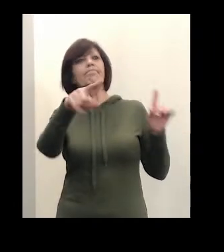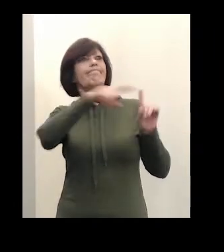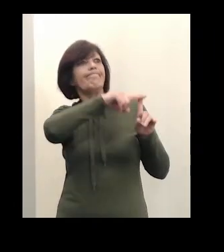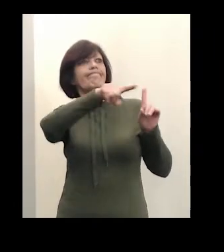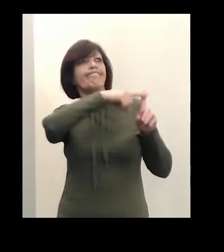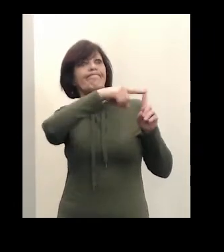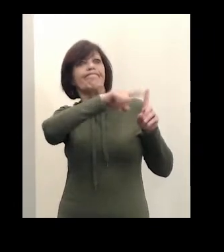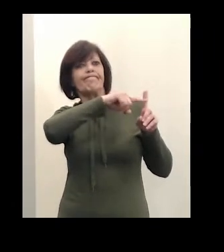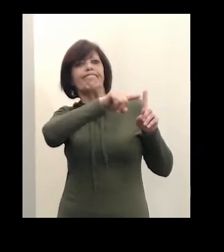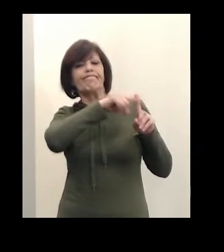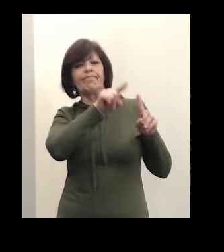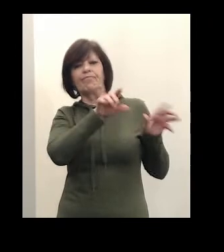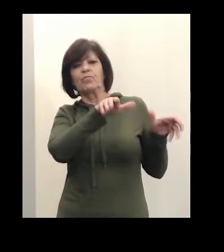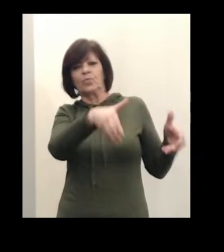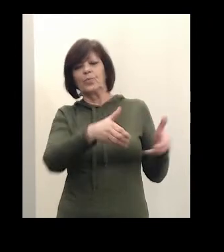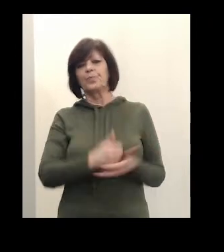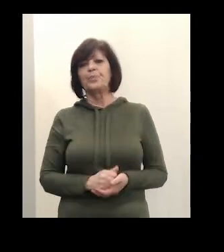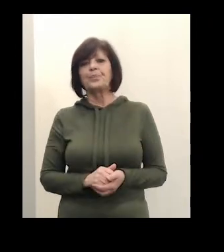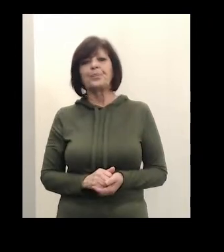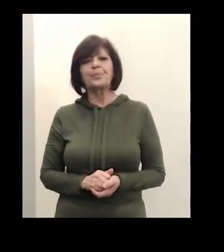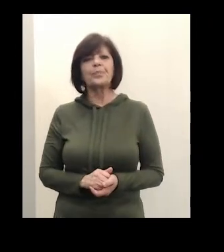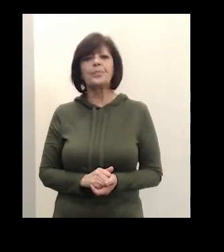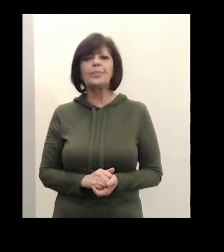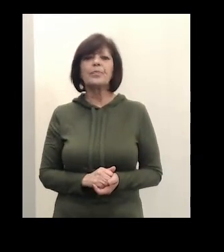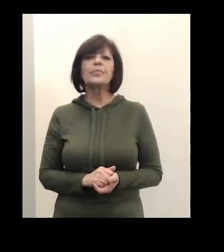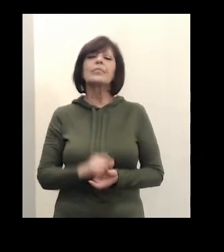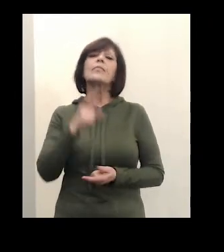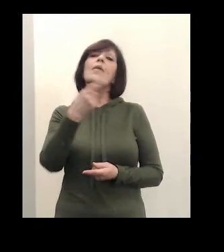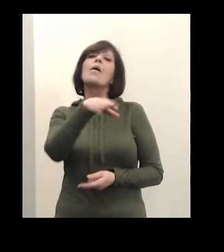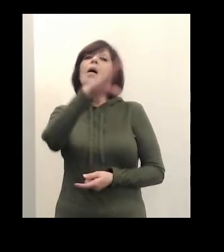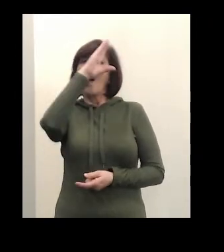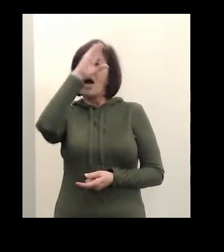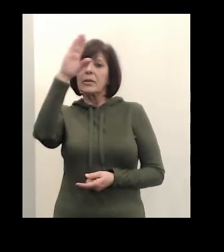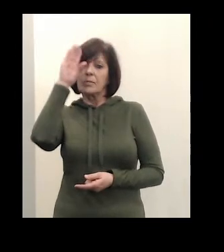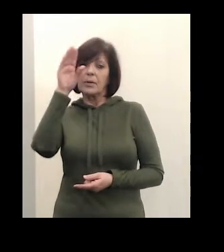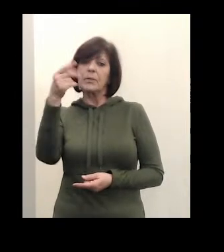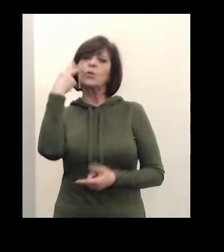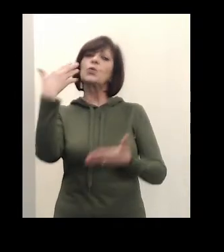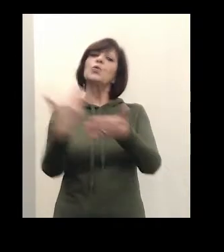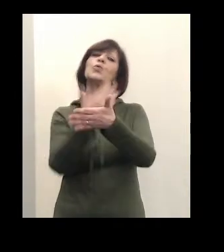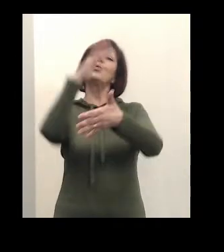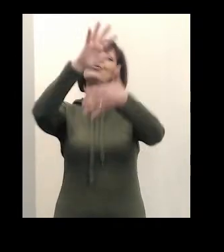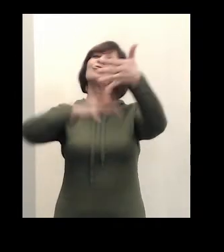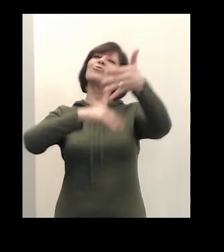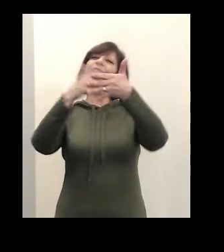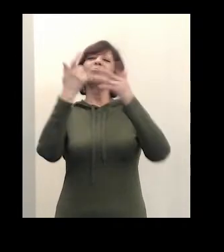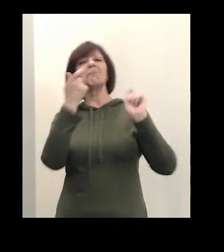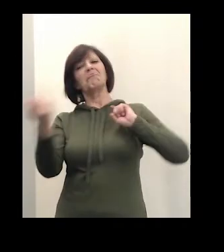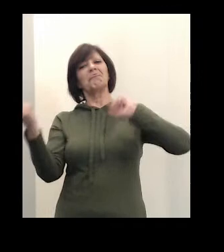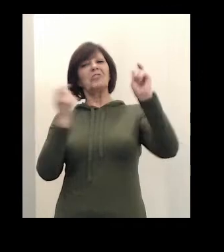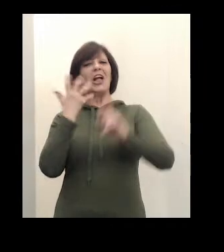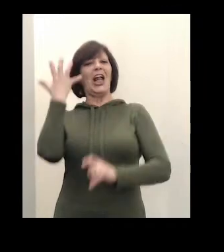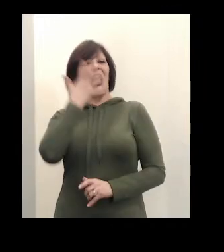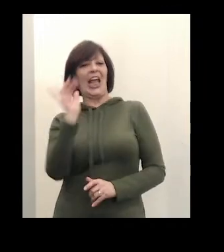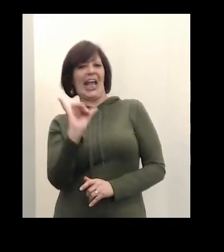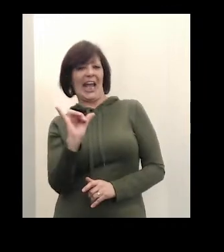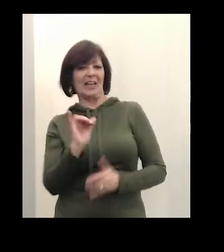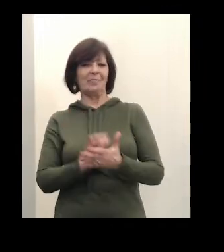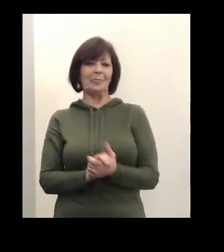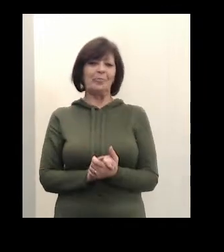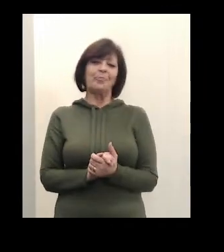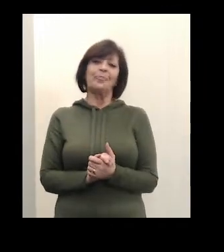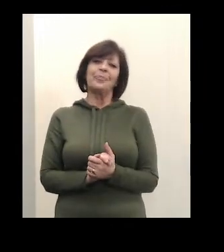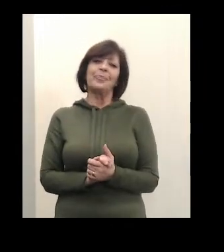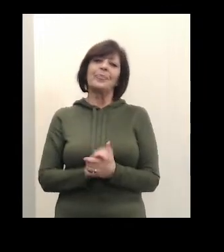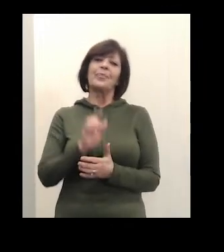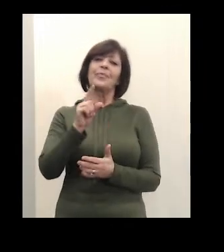rates on a weekly basis. Hospitalization. You see a new chart here. We're changing the design of the hospitalization chart to